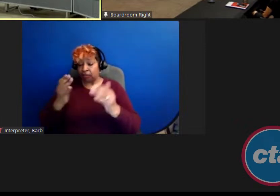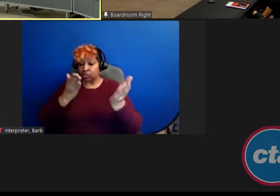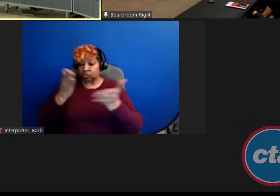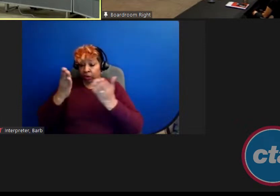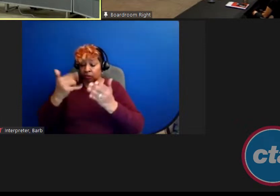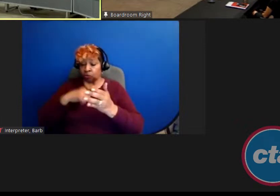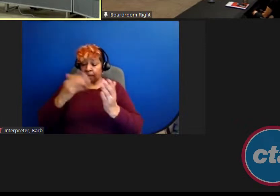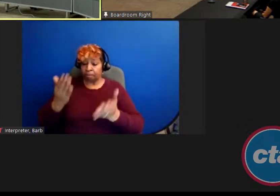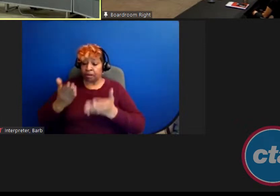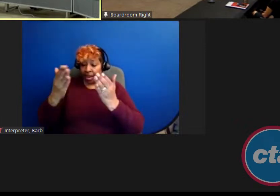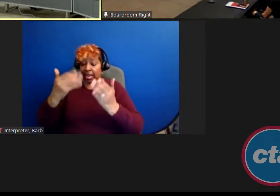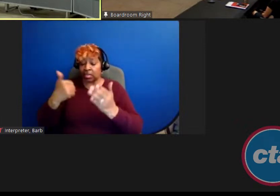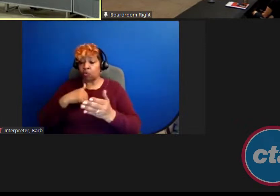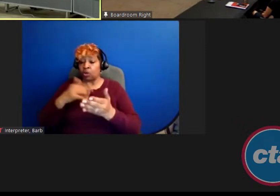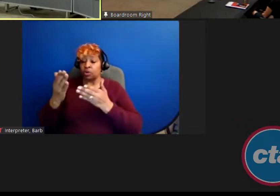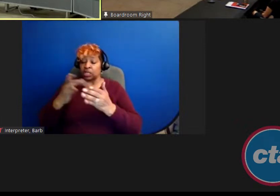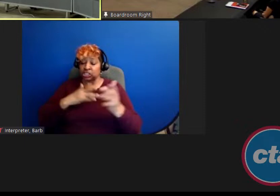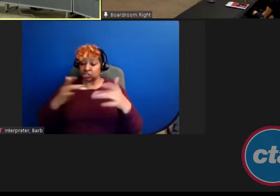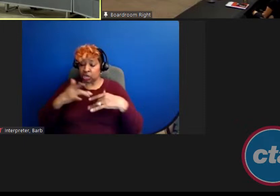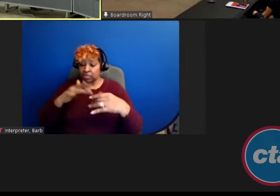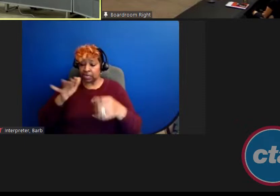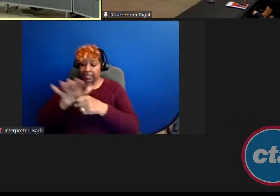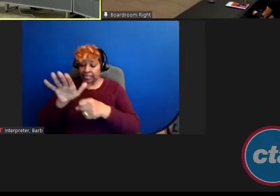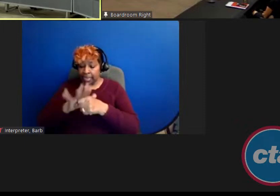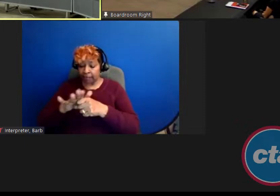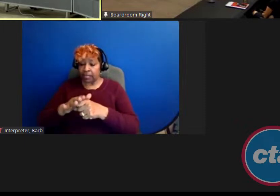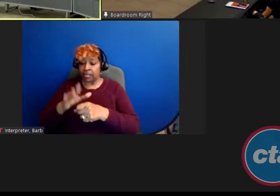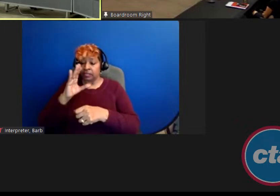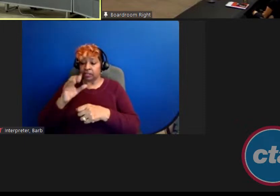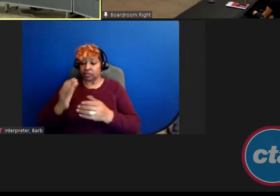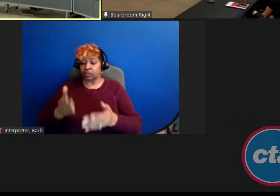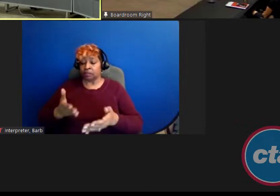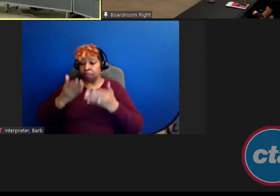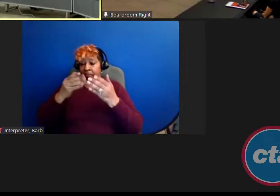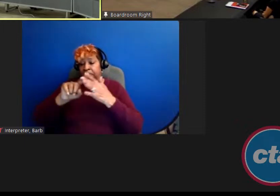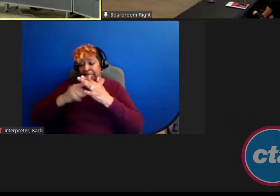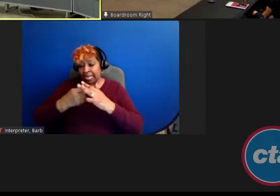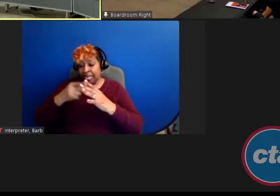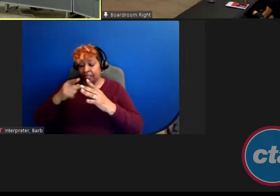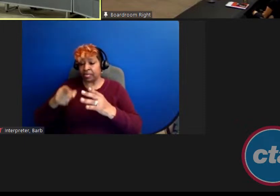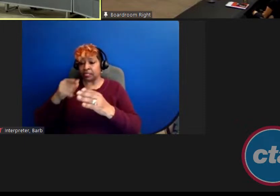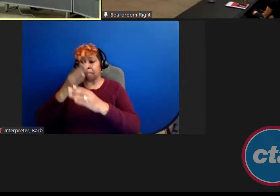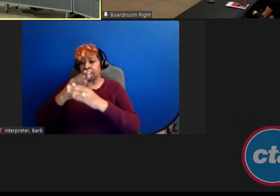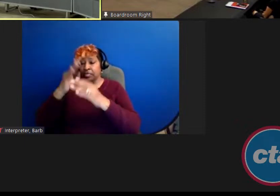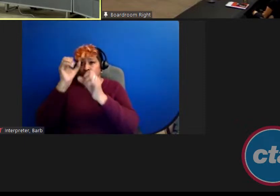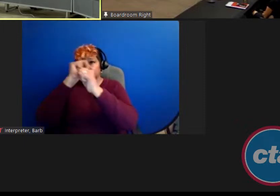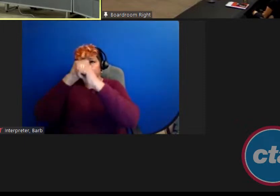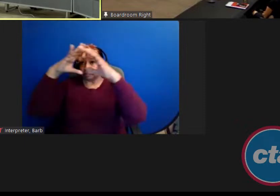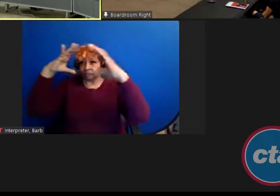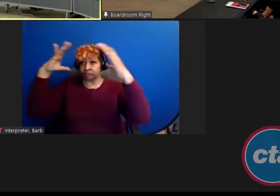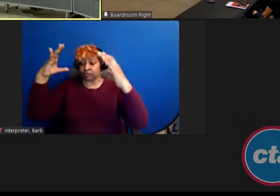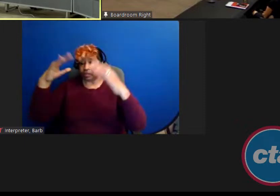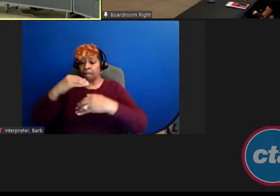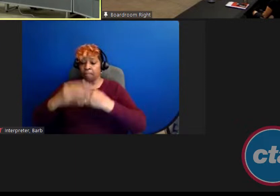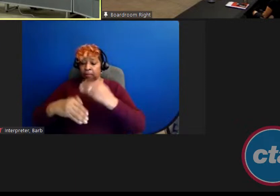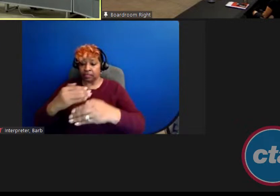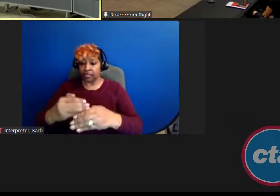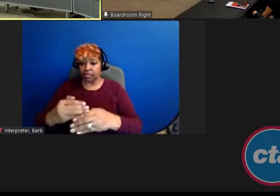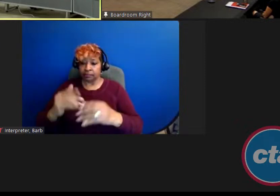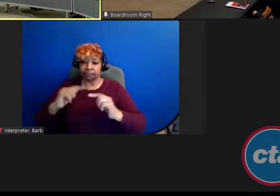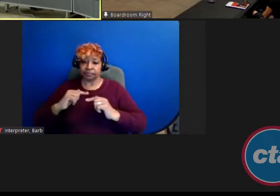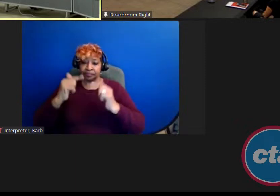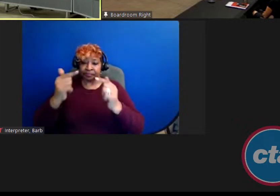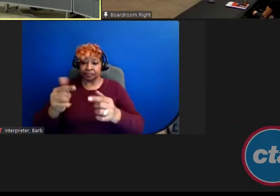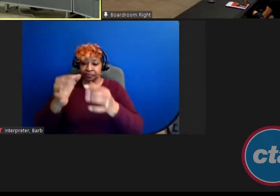that enough to begin this bus vision process. We kind of put the whole thing in a little bit of a halt while we dealt with the COVID.